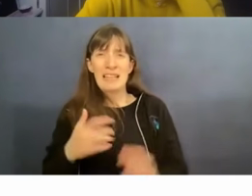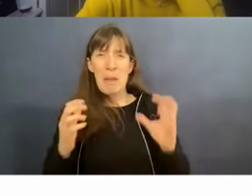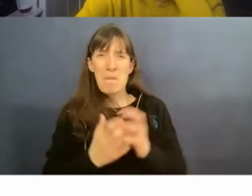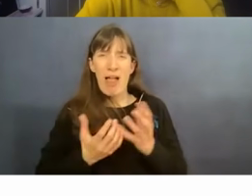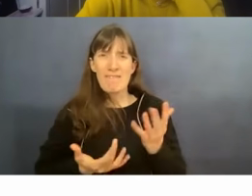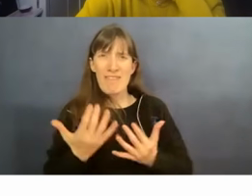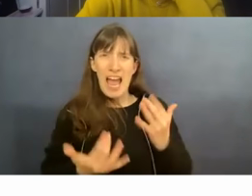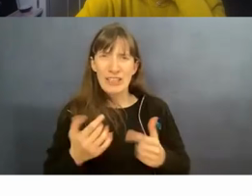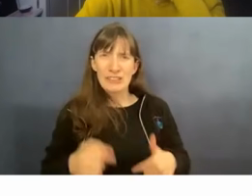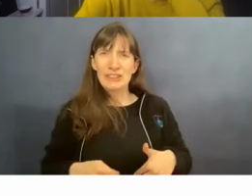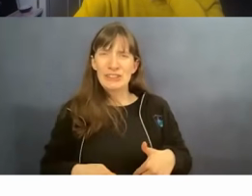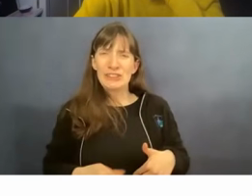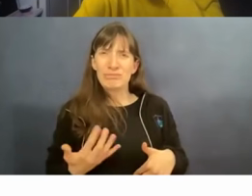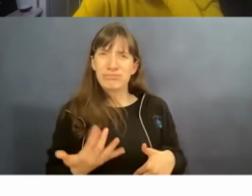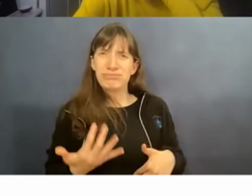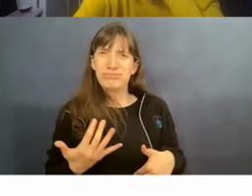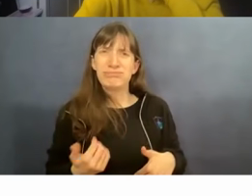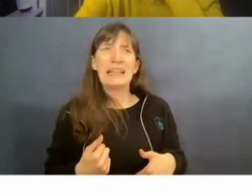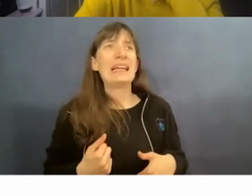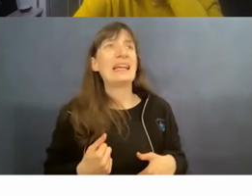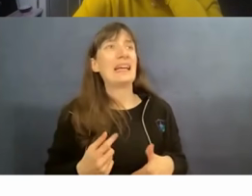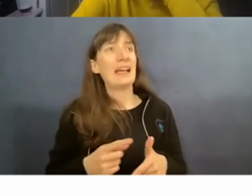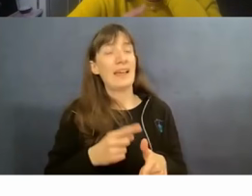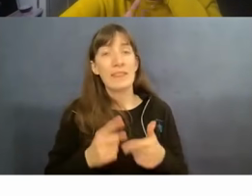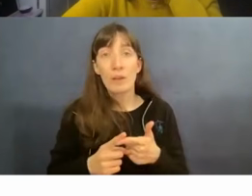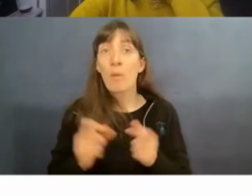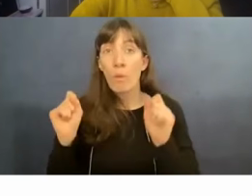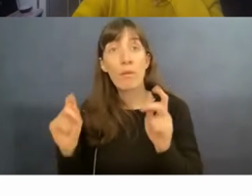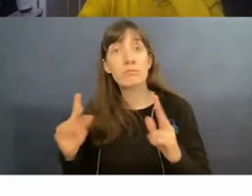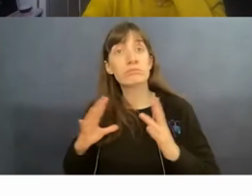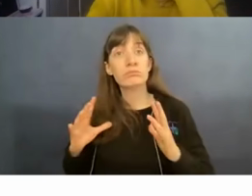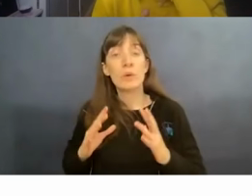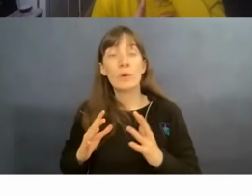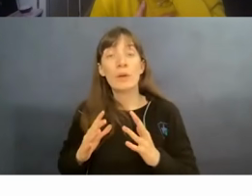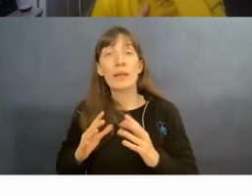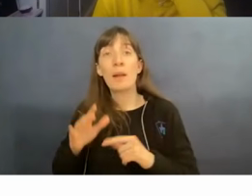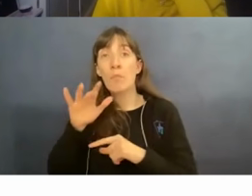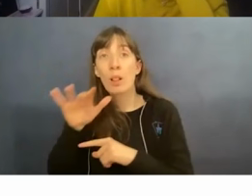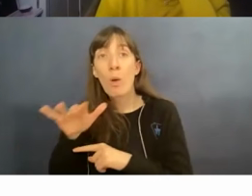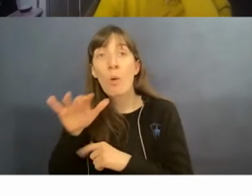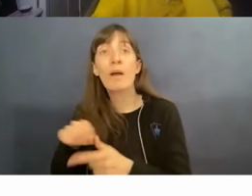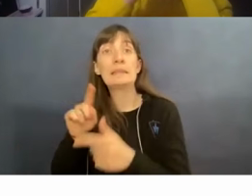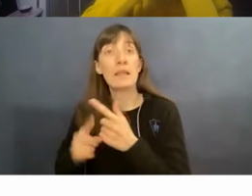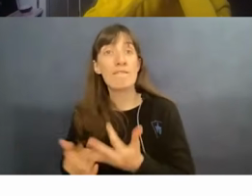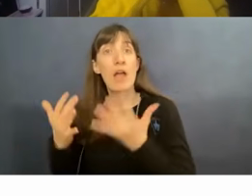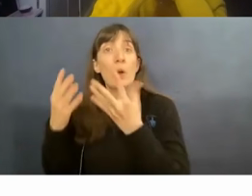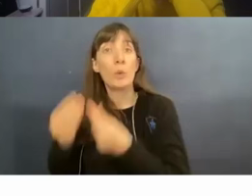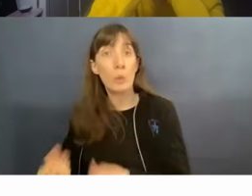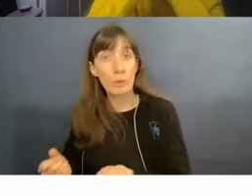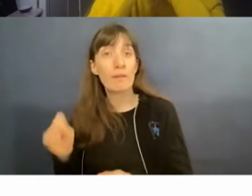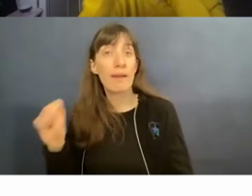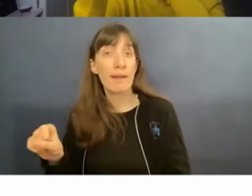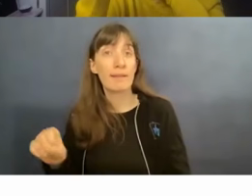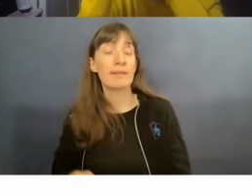fire, and then maybe being encouraged of, yeah, blow on it until the fire goes out. And if they